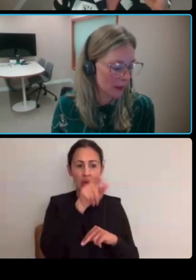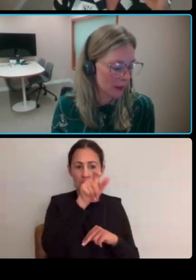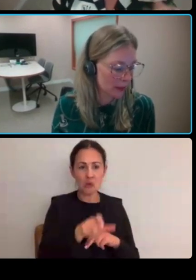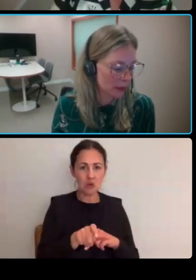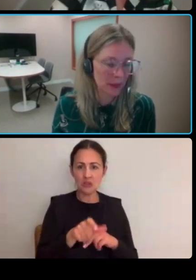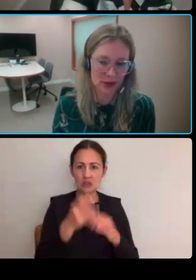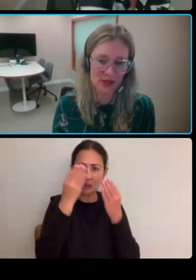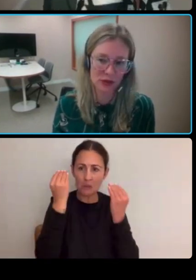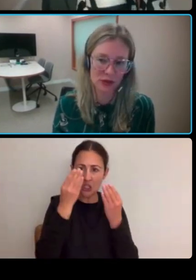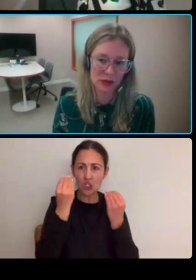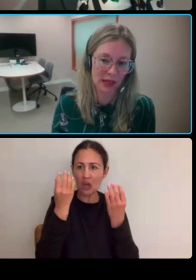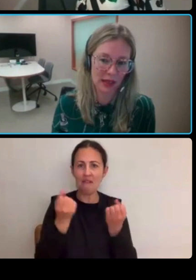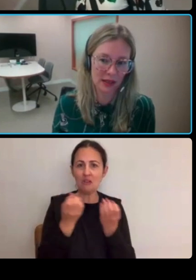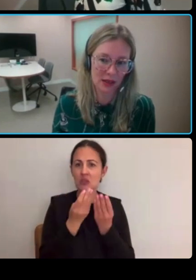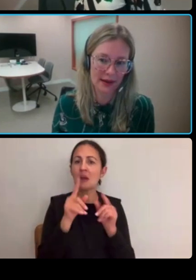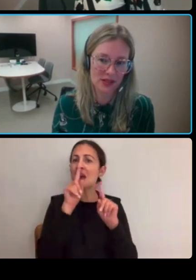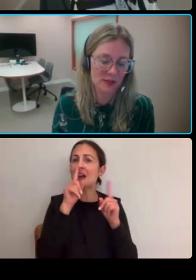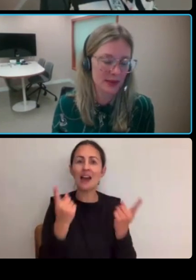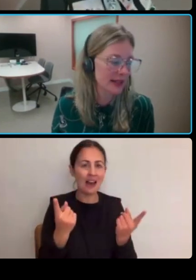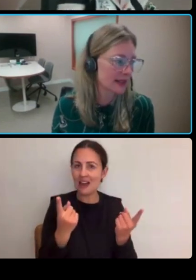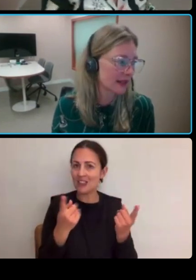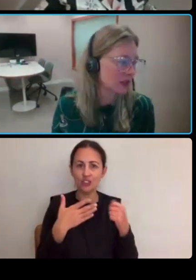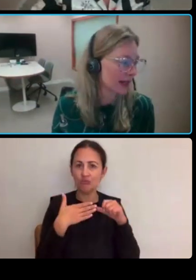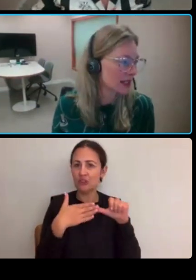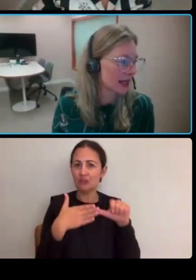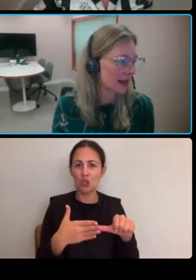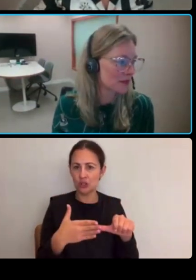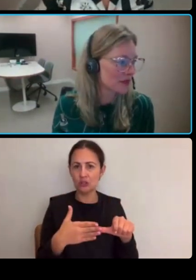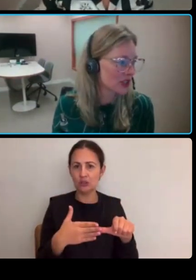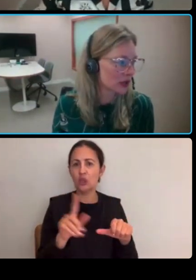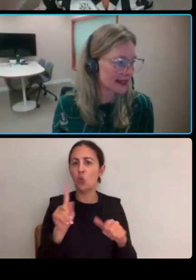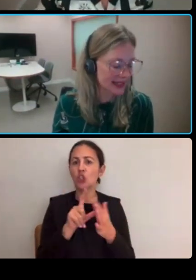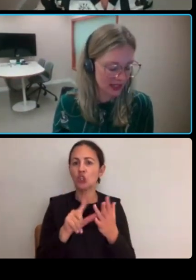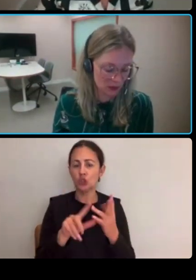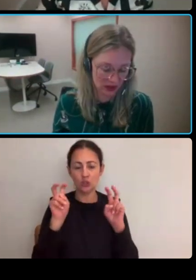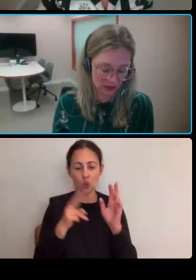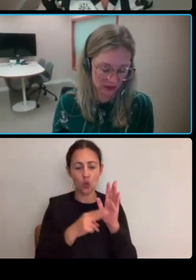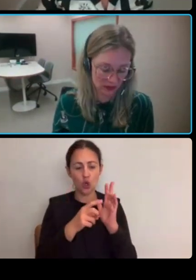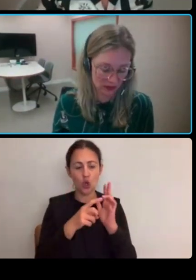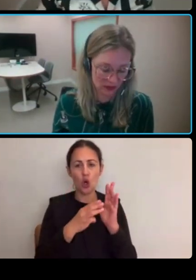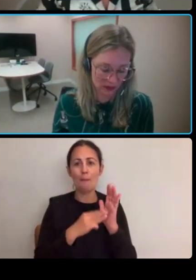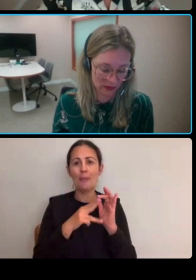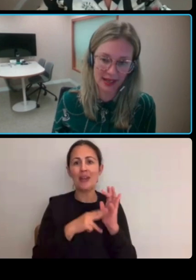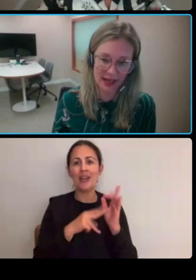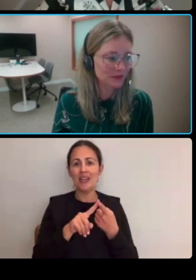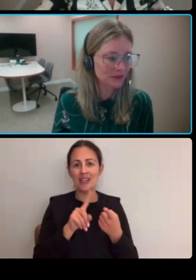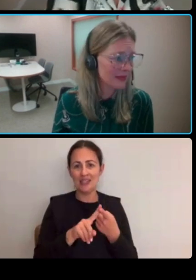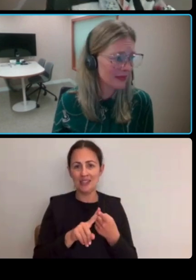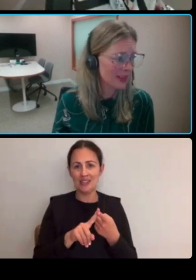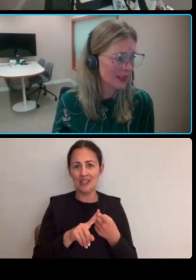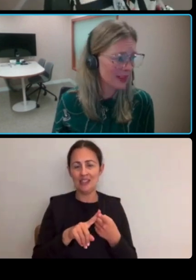where I spoke about the proposed new nominee arrangements under the new Act. So consistent with arrangements